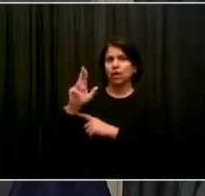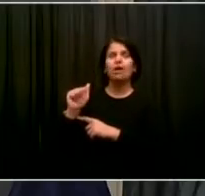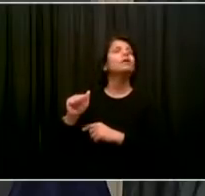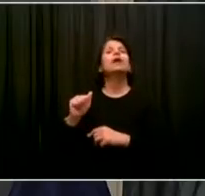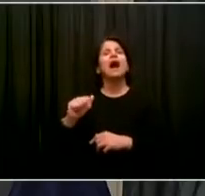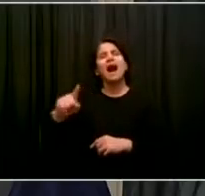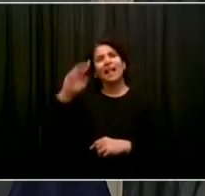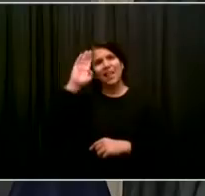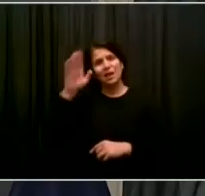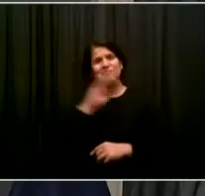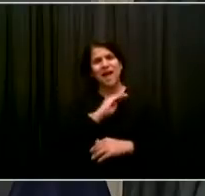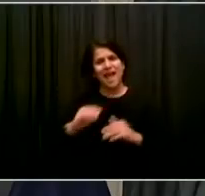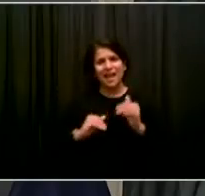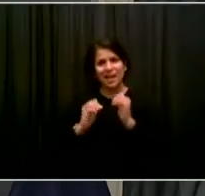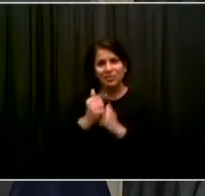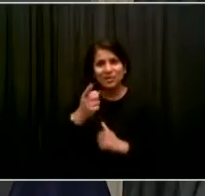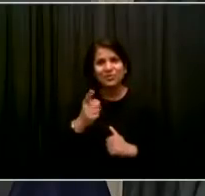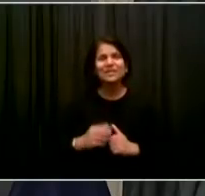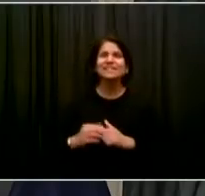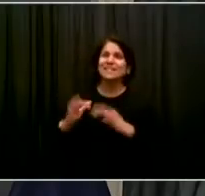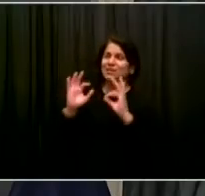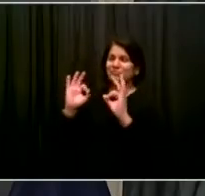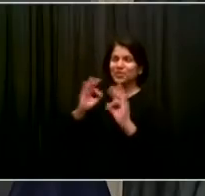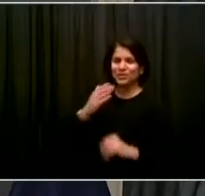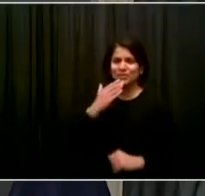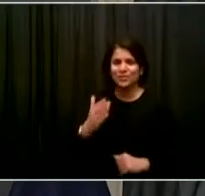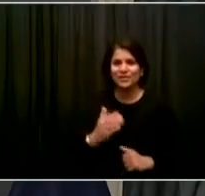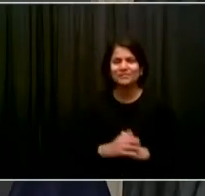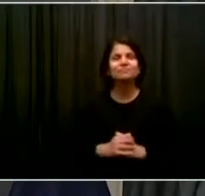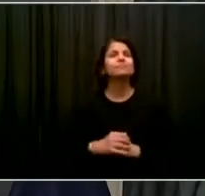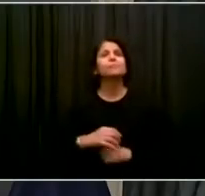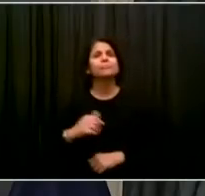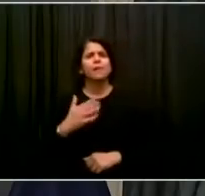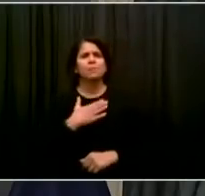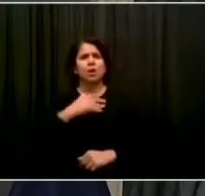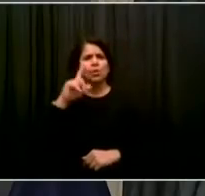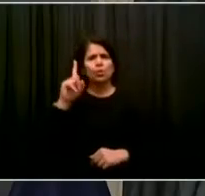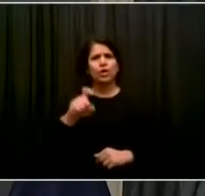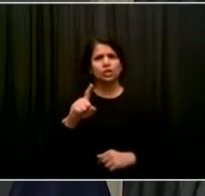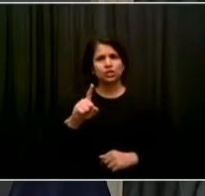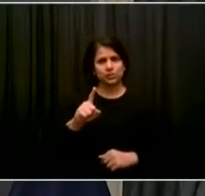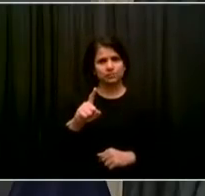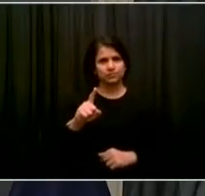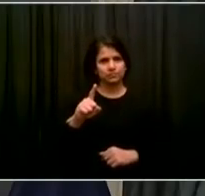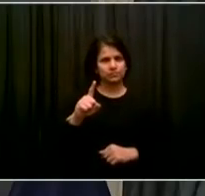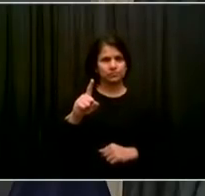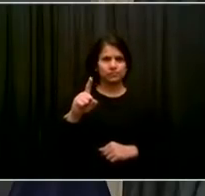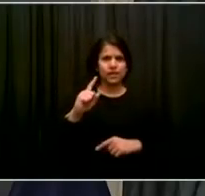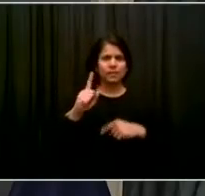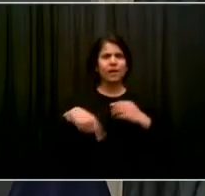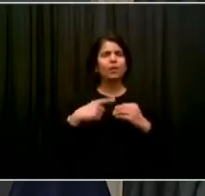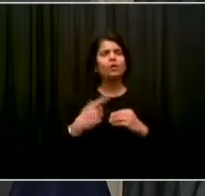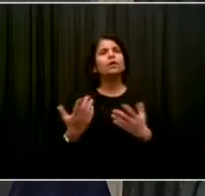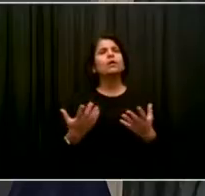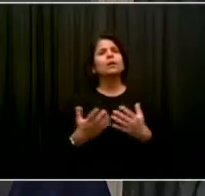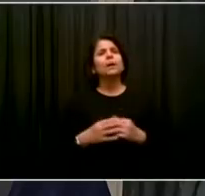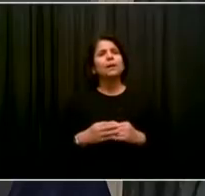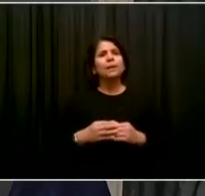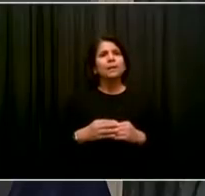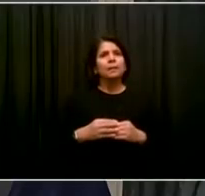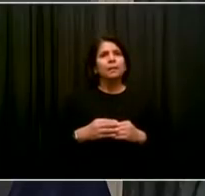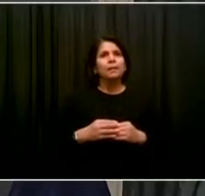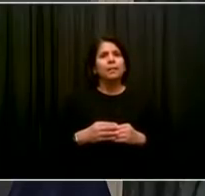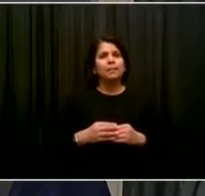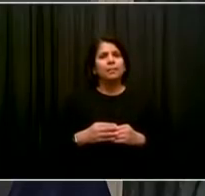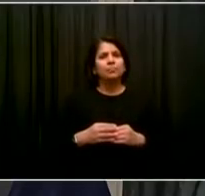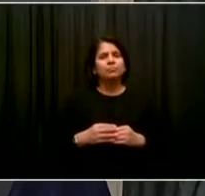My question is about heating. As the the horrendous incident happened in